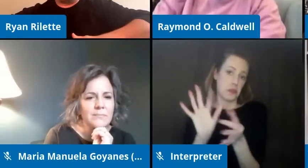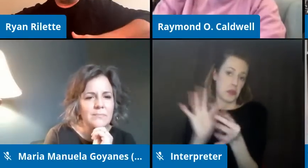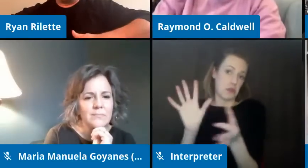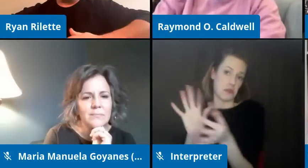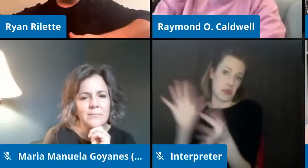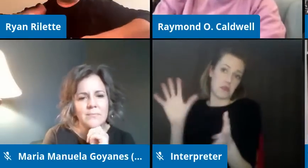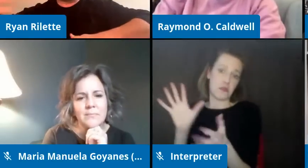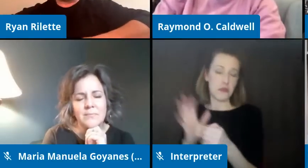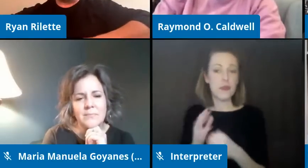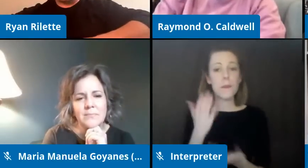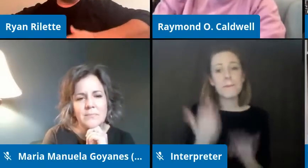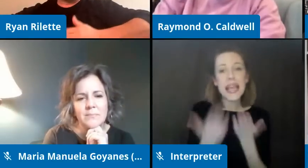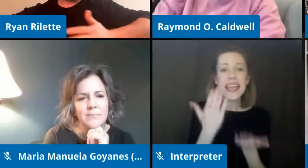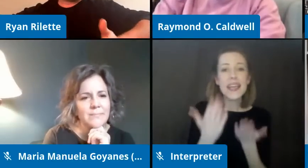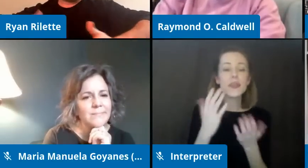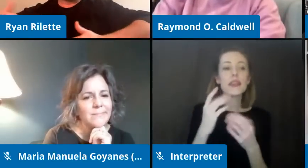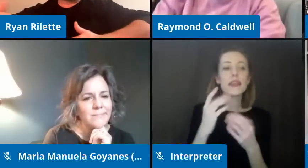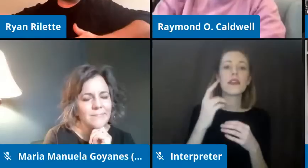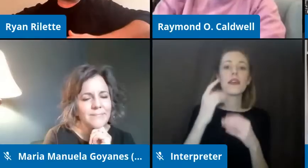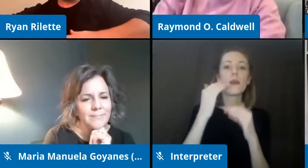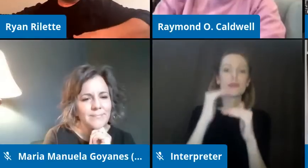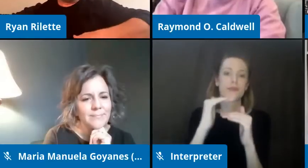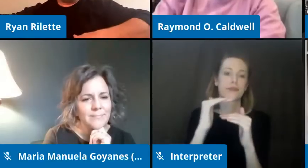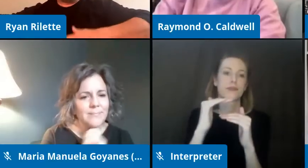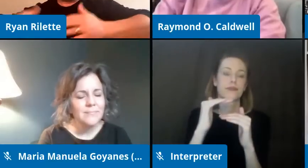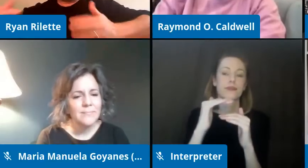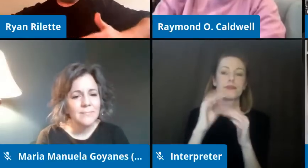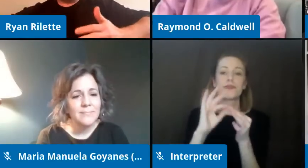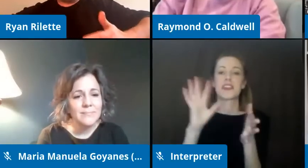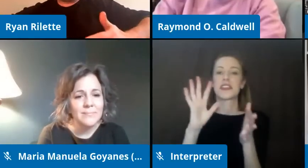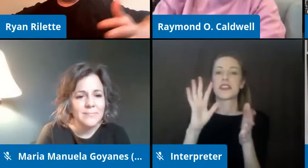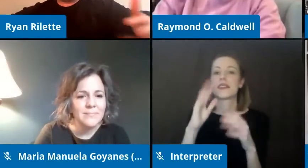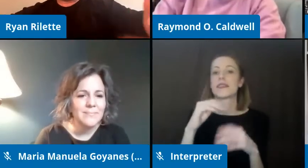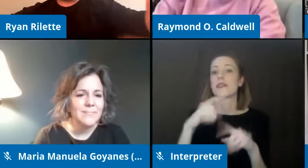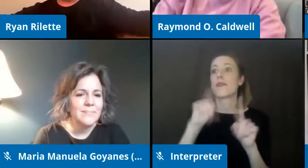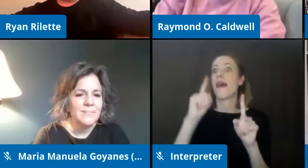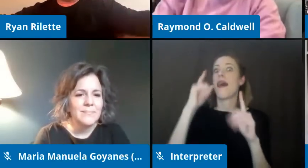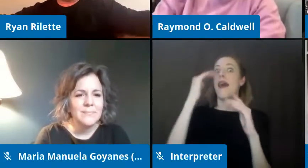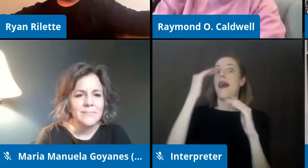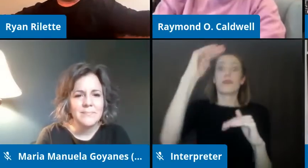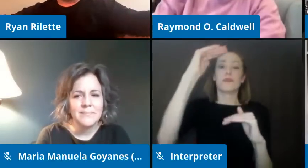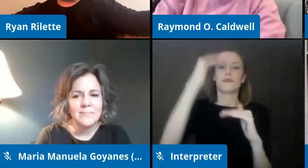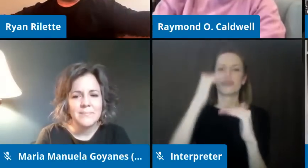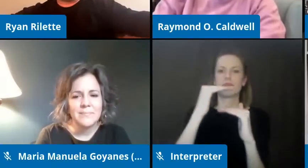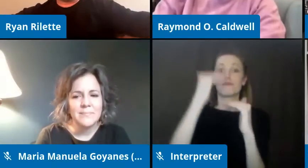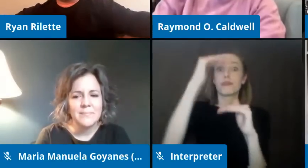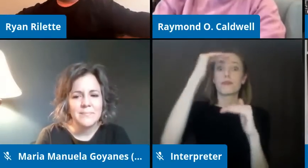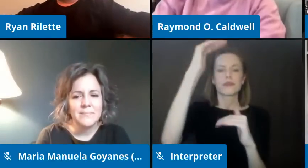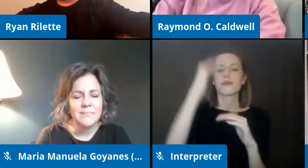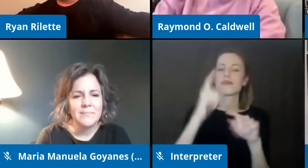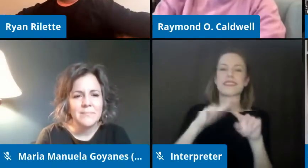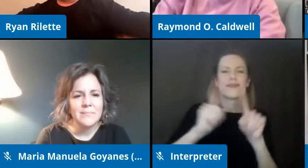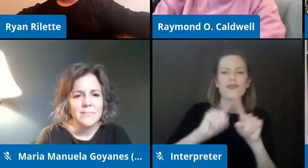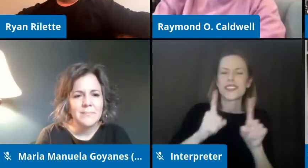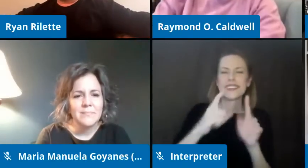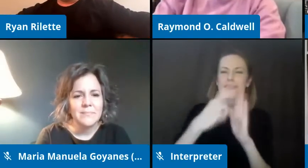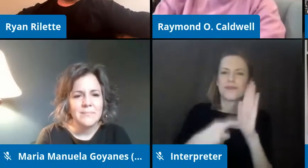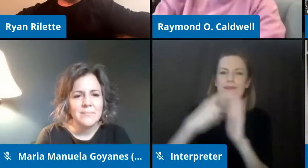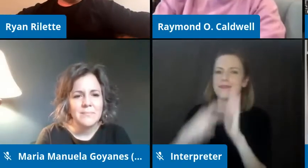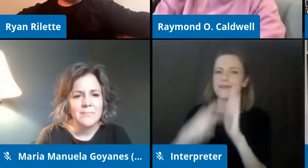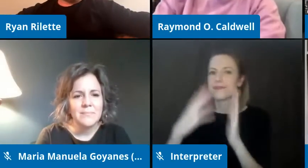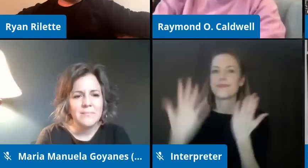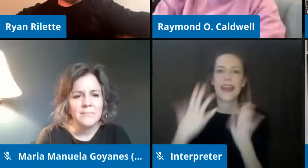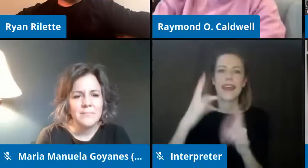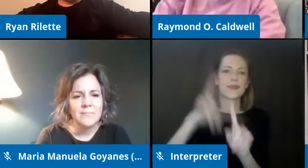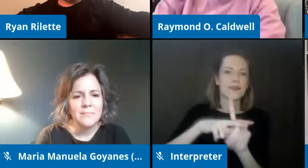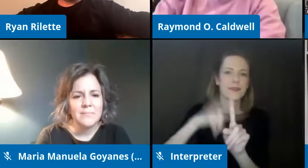it's, come back in a second wave if it does that. But that we may be looking at a much longer period. And, if all of